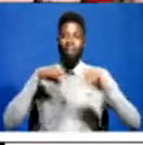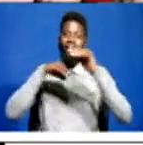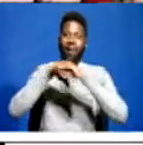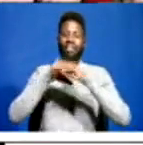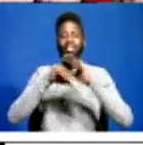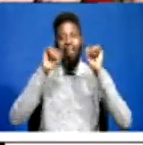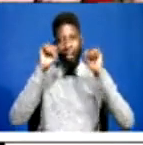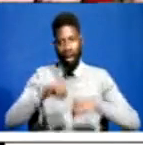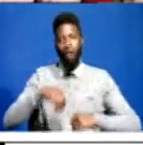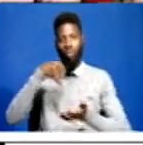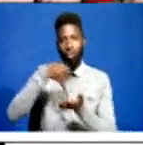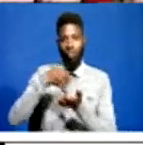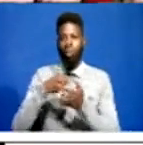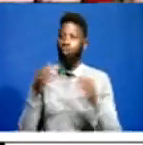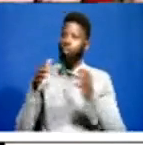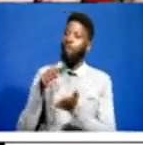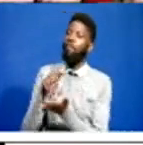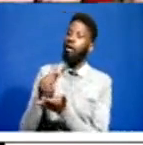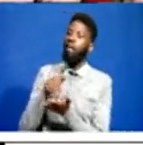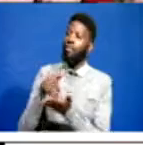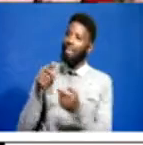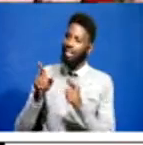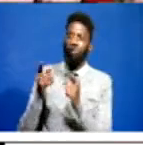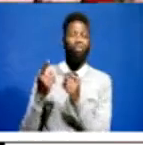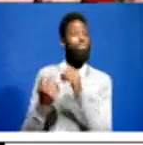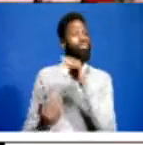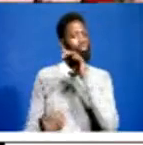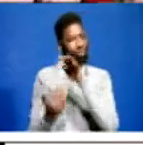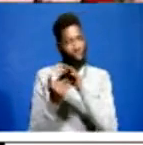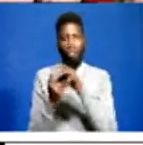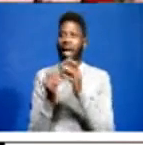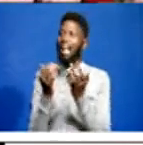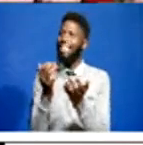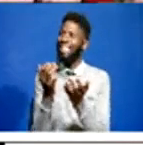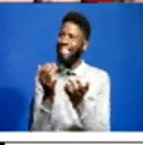vulnerable, who are the most in need of judicial services,